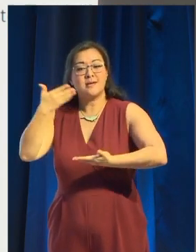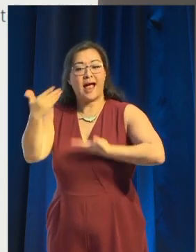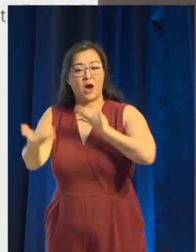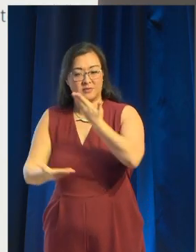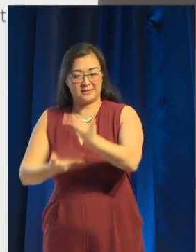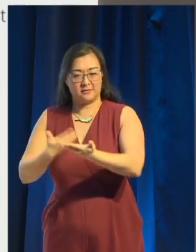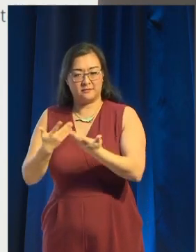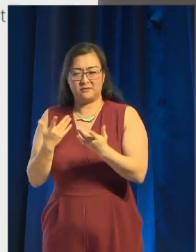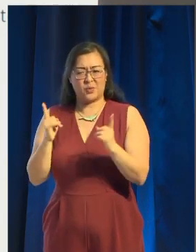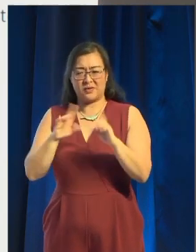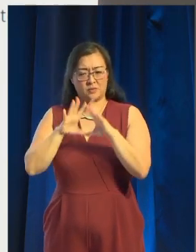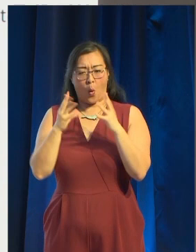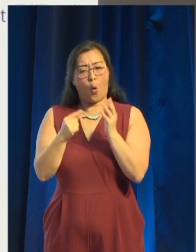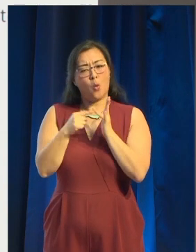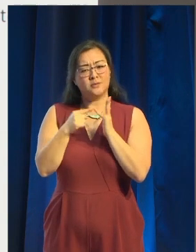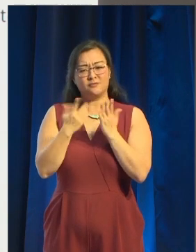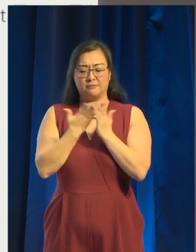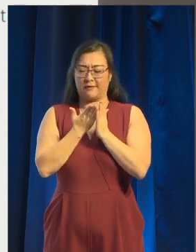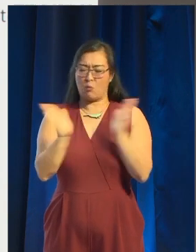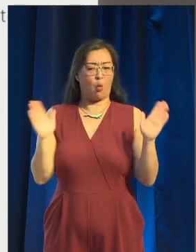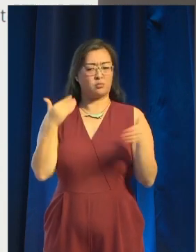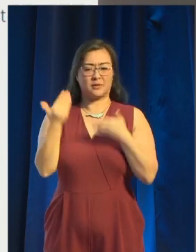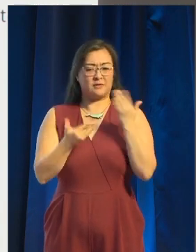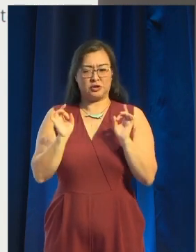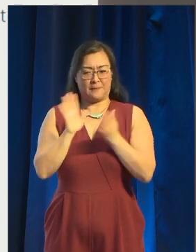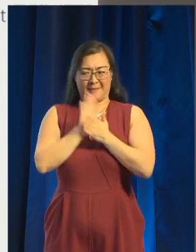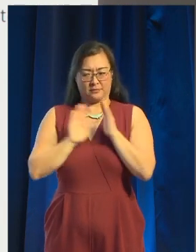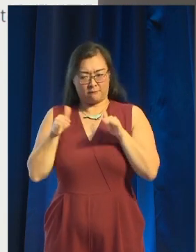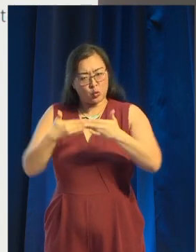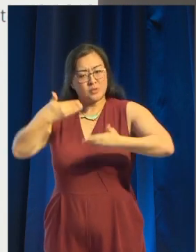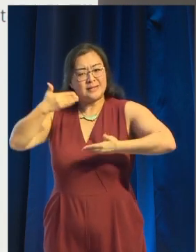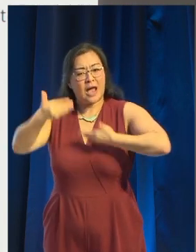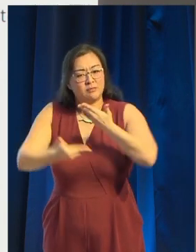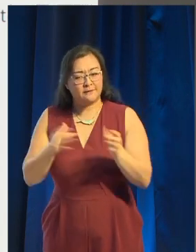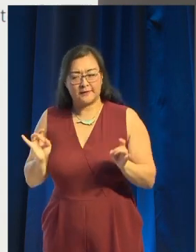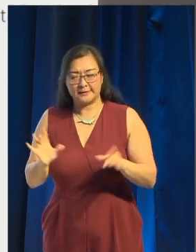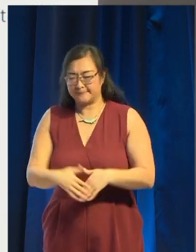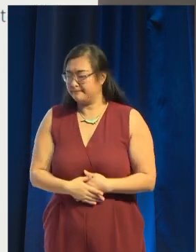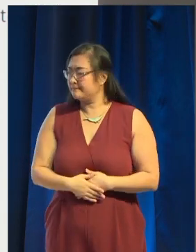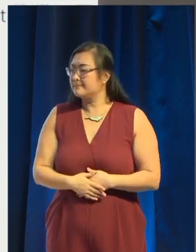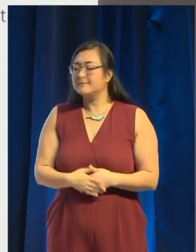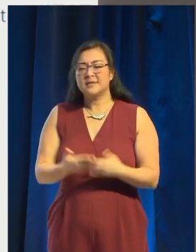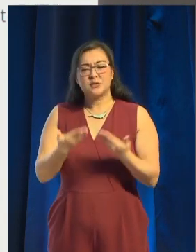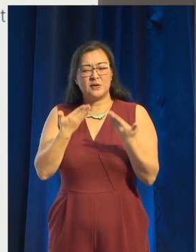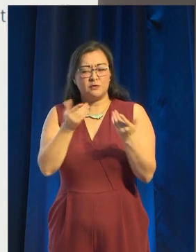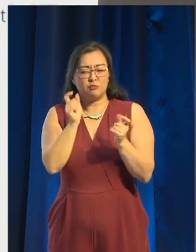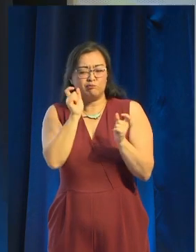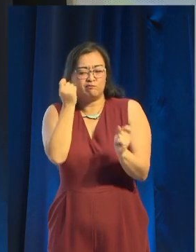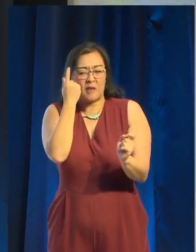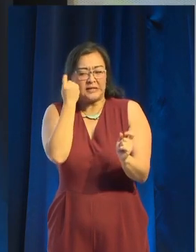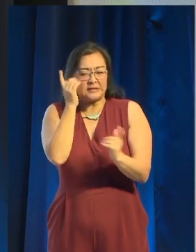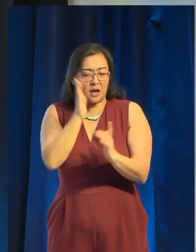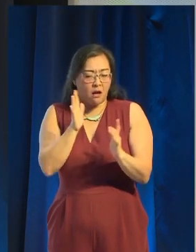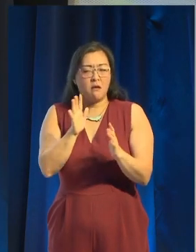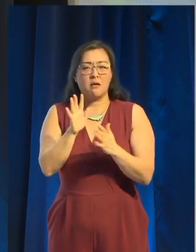definition. And so to give you a rough idea, it's an